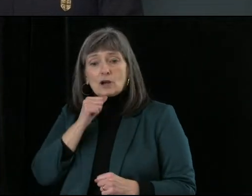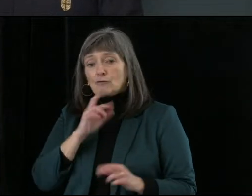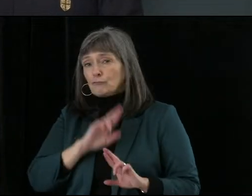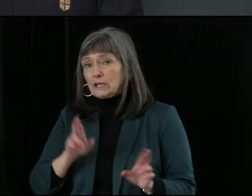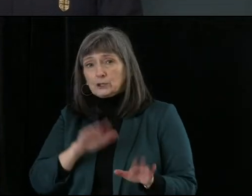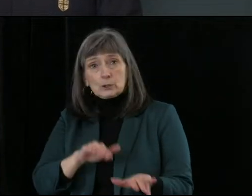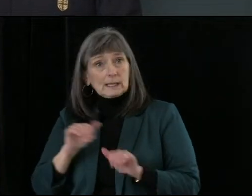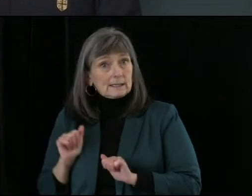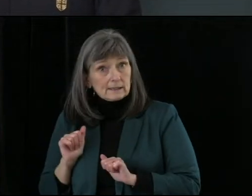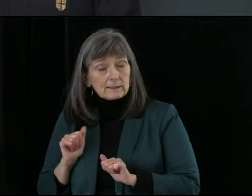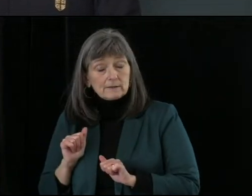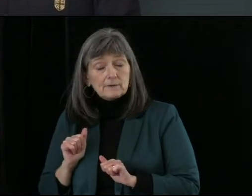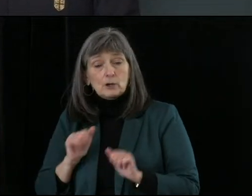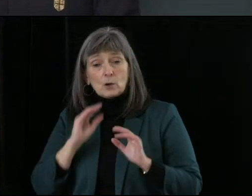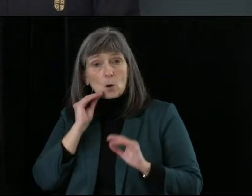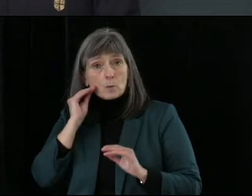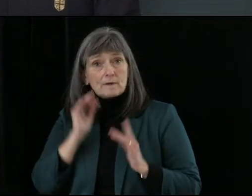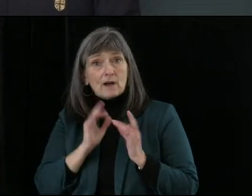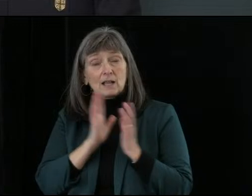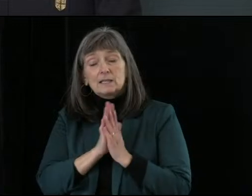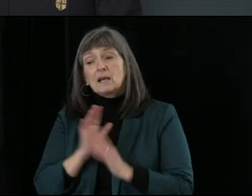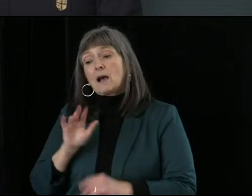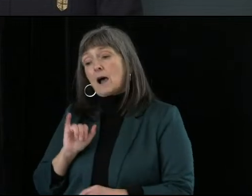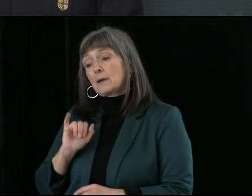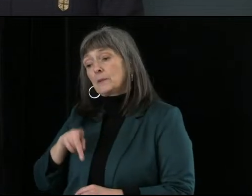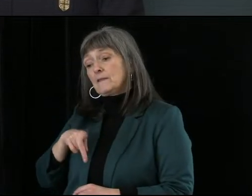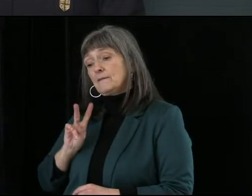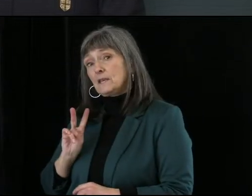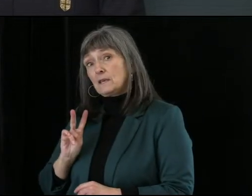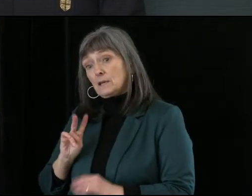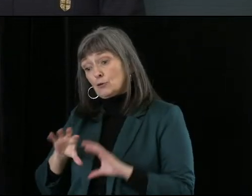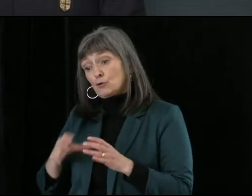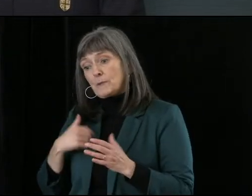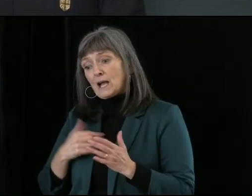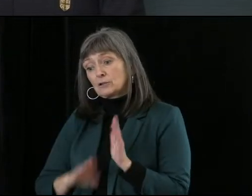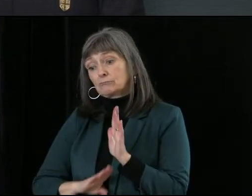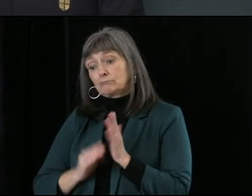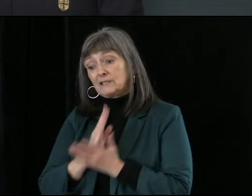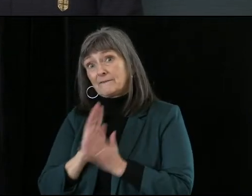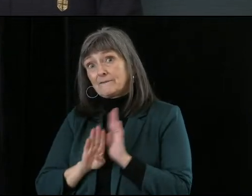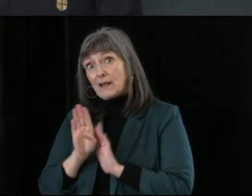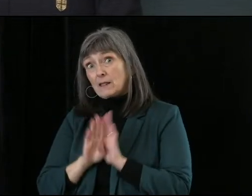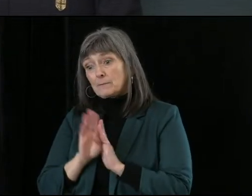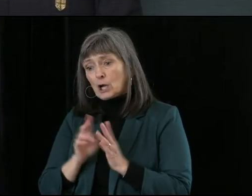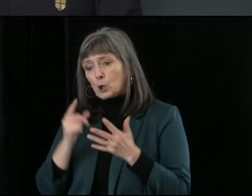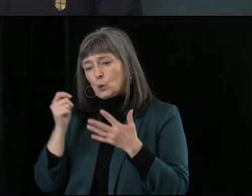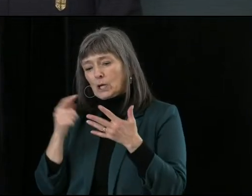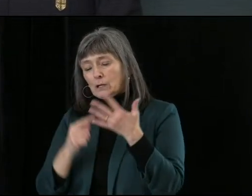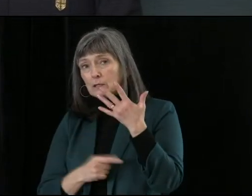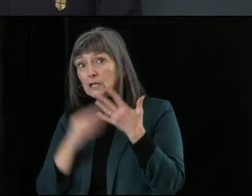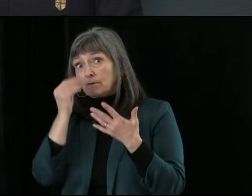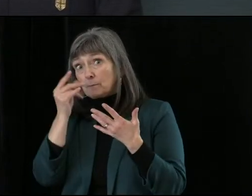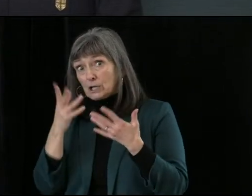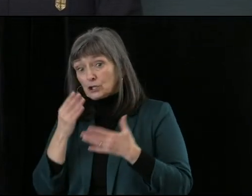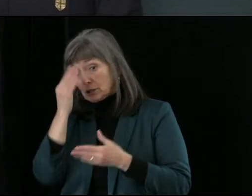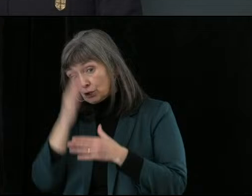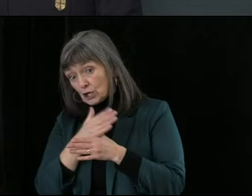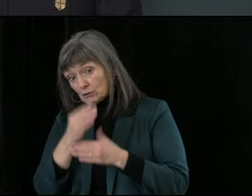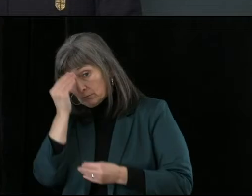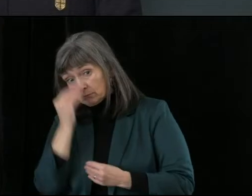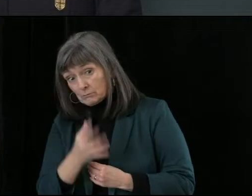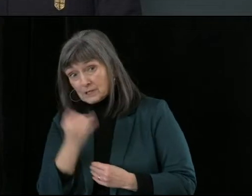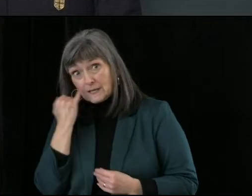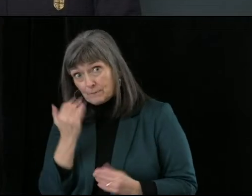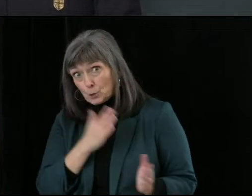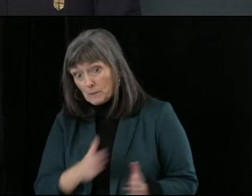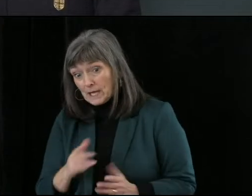home, our IPV unit has developed a quick reference tool with very practical information to consider when